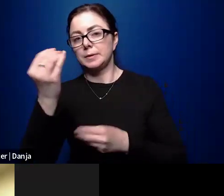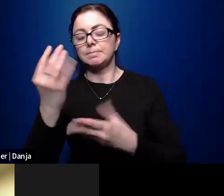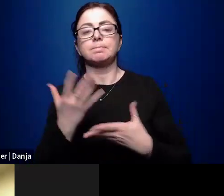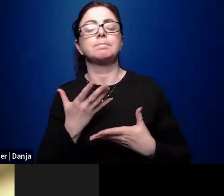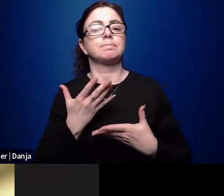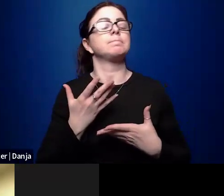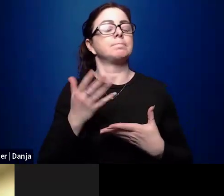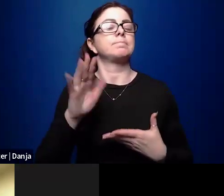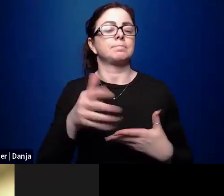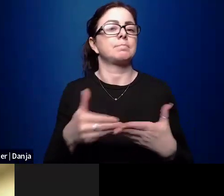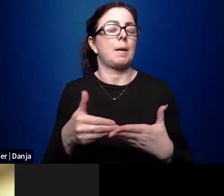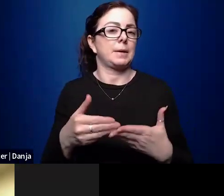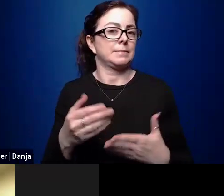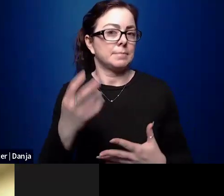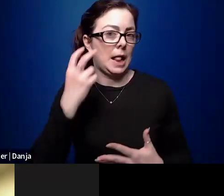the first time.